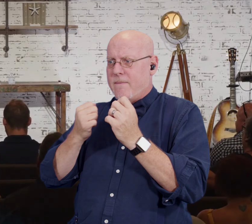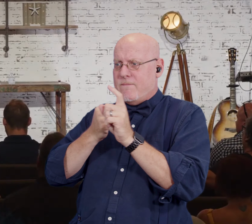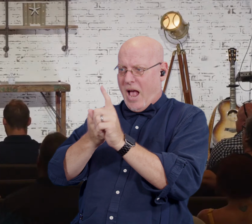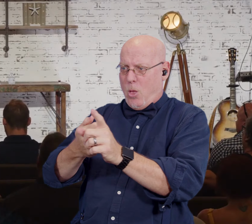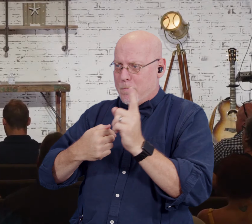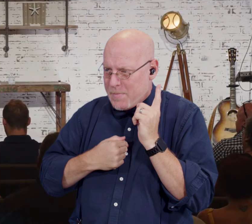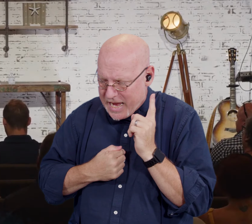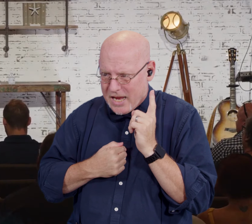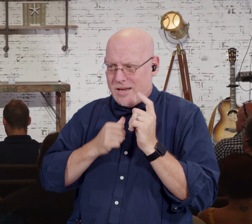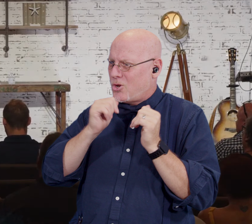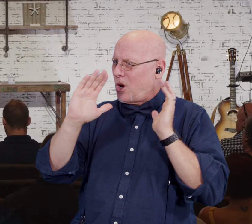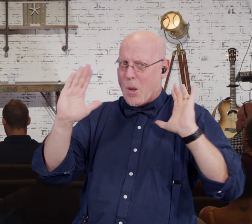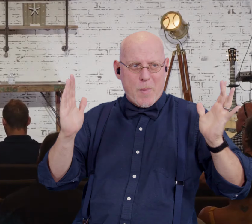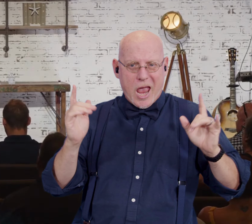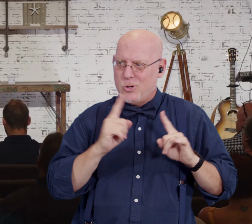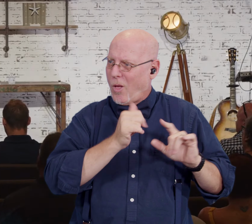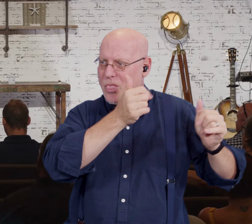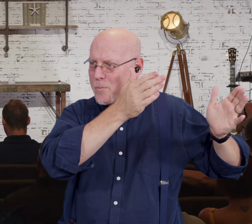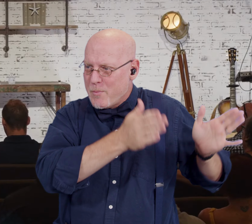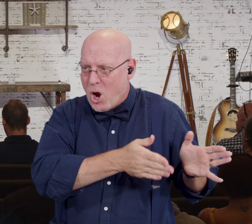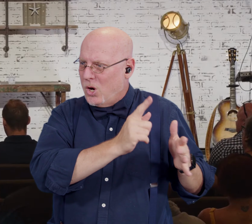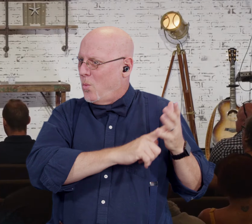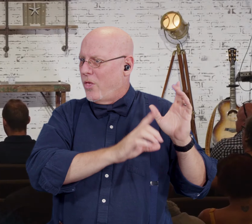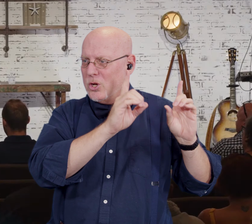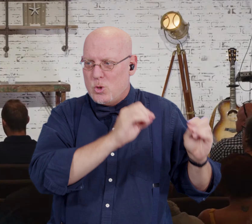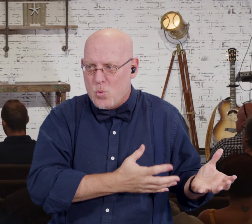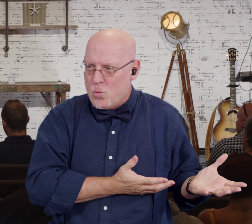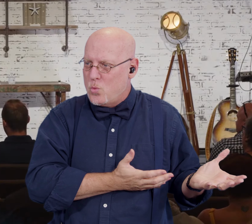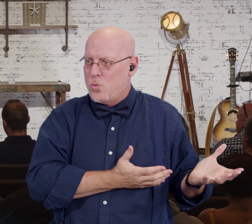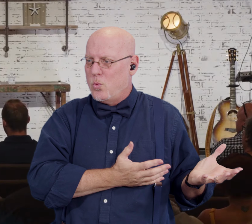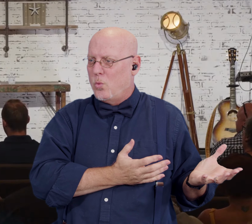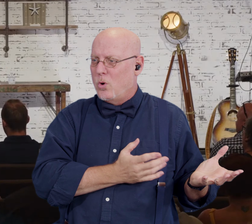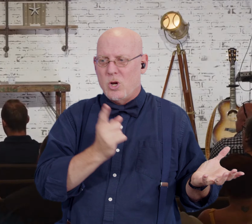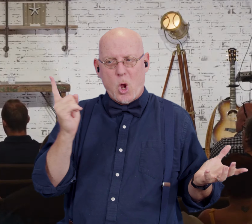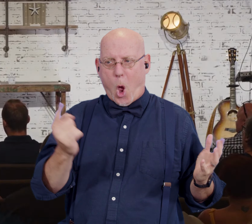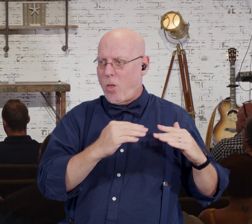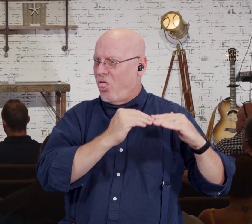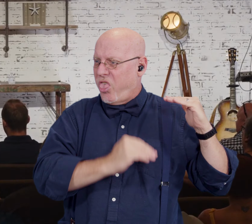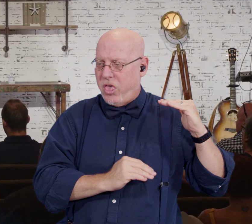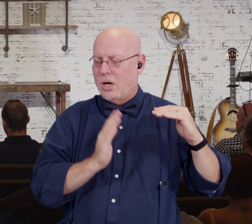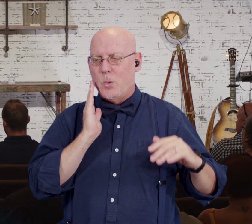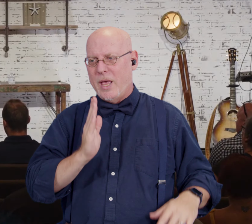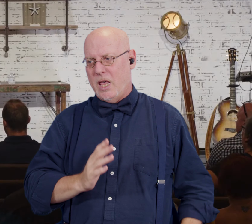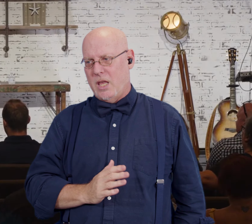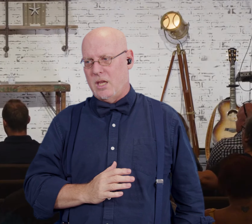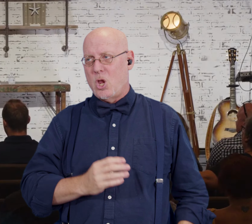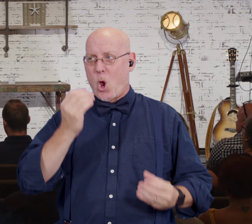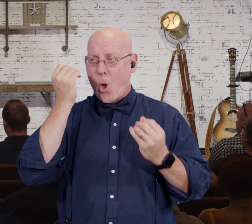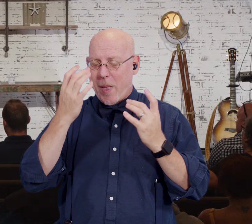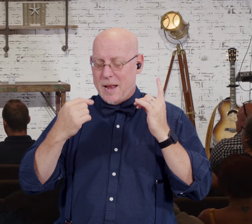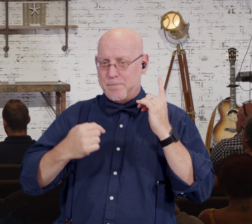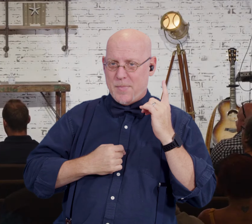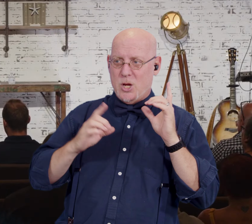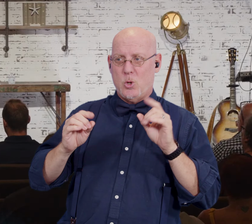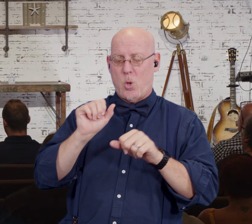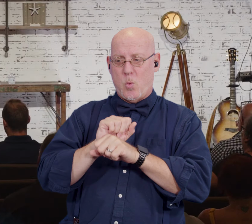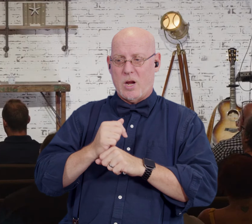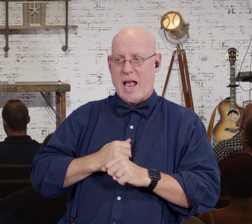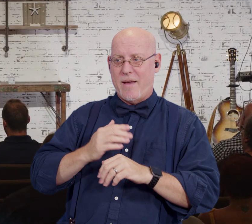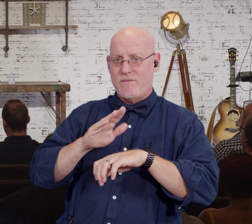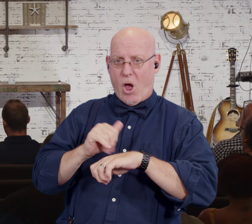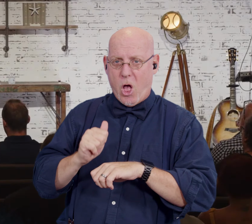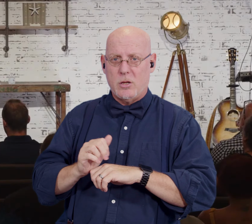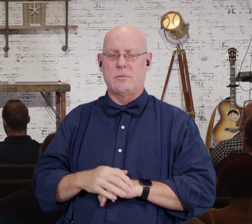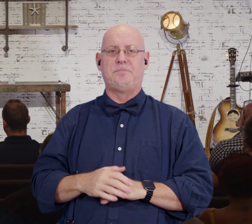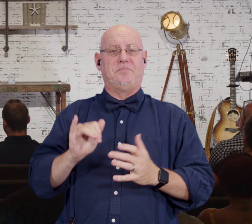me. Don't compare yourself to somebody else and what they can do. You're always gonna come up short. Obey me, do the work that I have